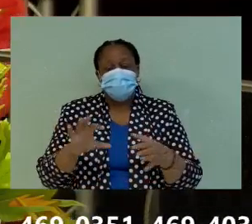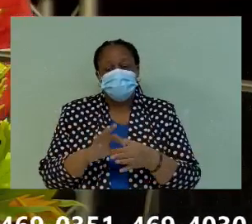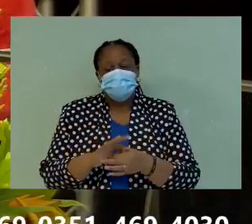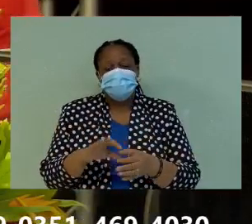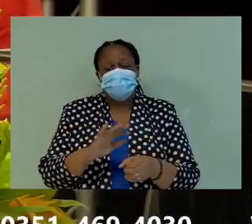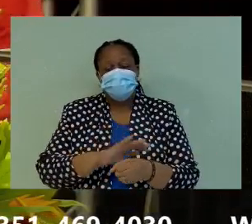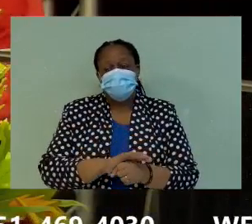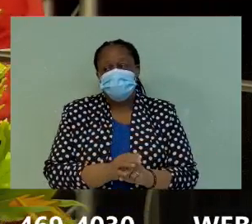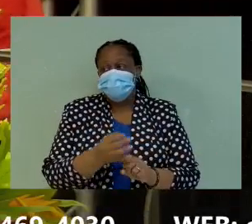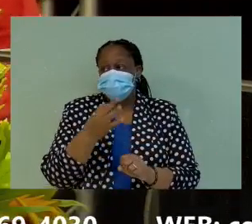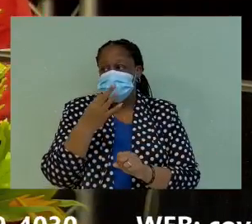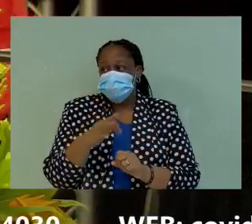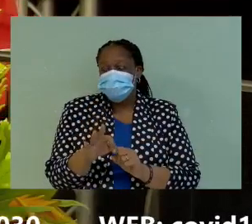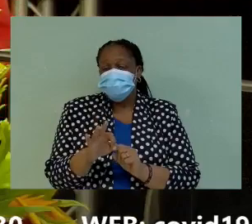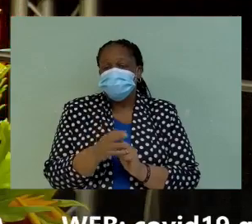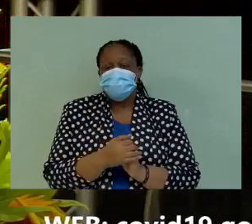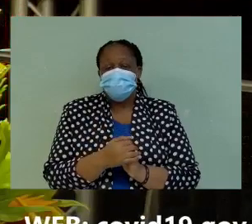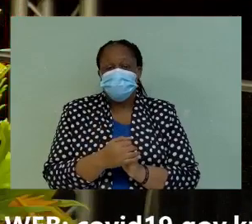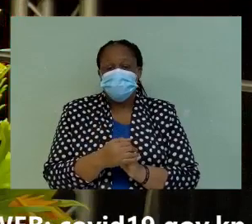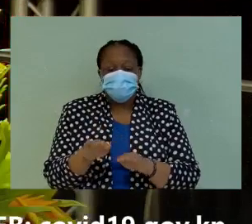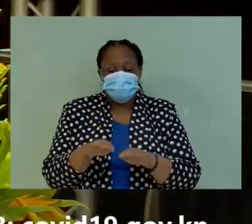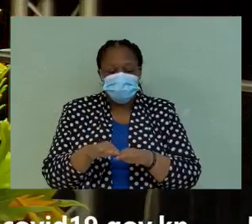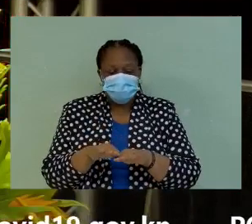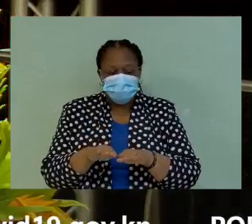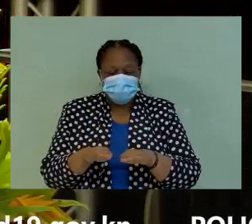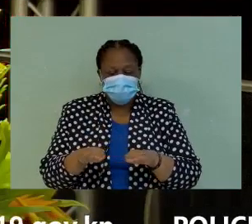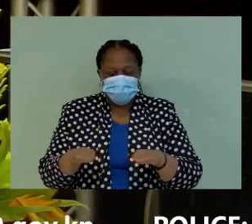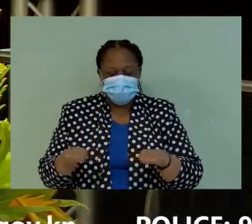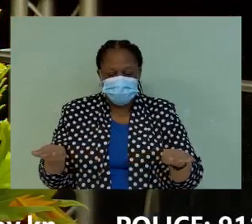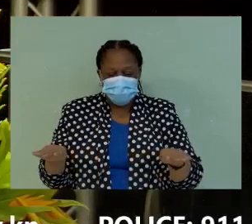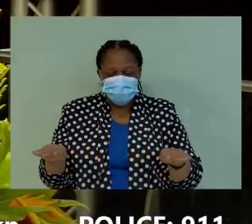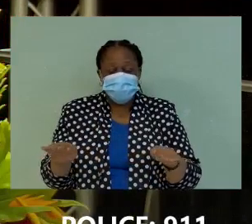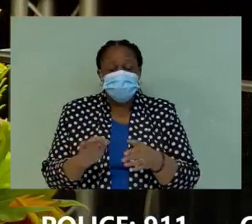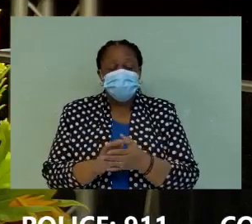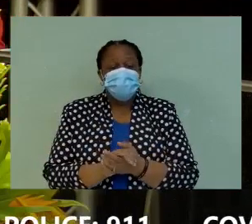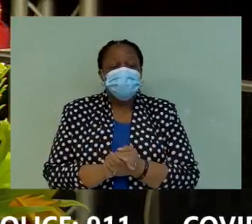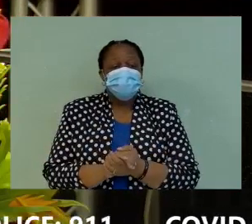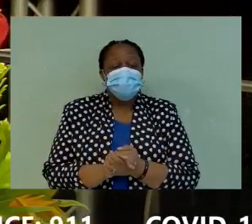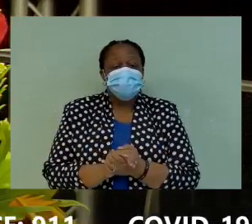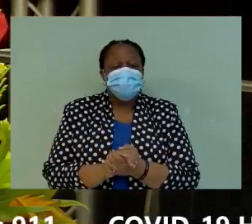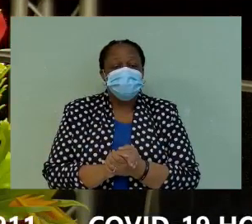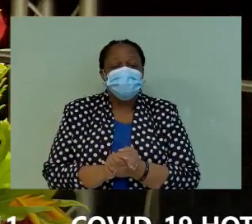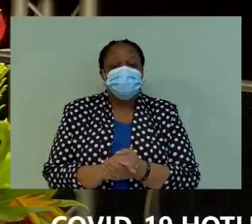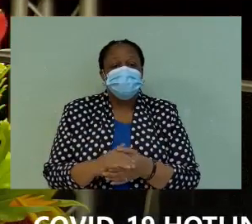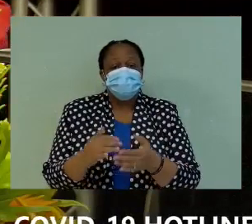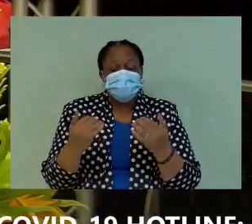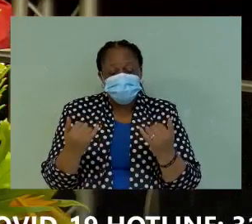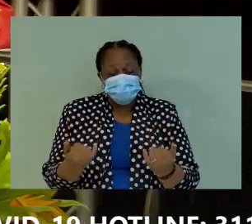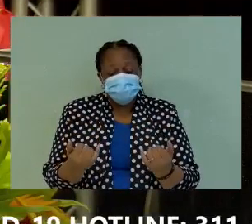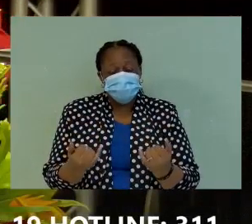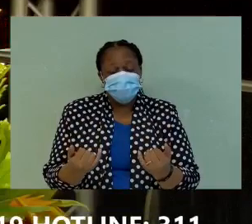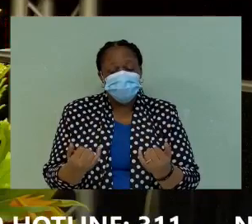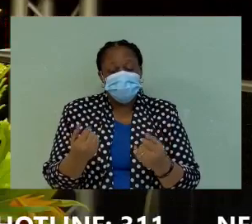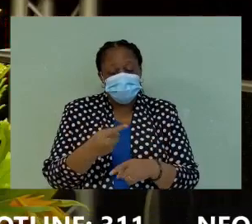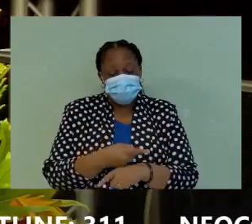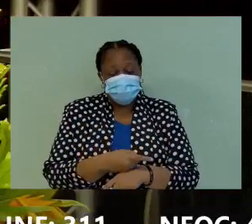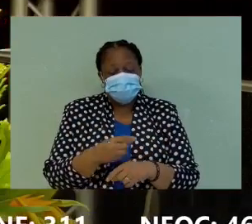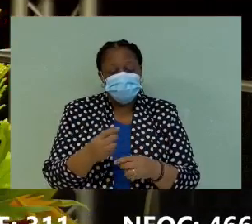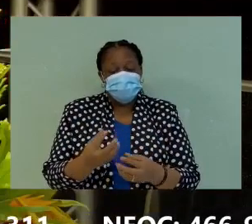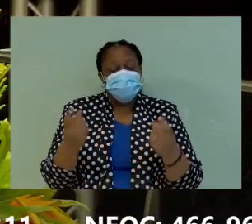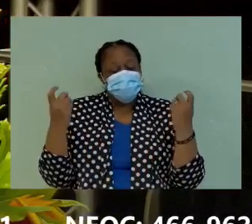COVID-19, to flatten the curve. And so therefore, at this particular time, as we celebrate International Workers'